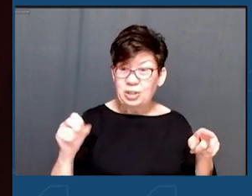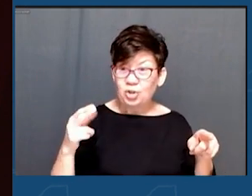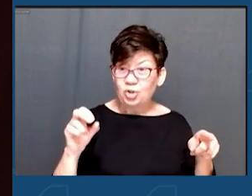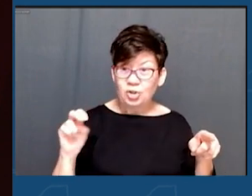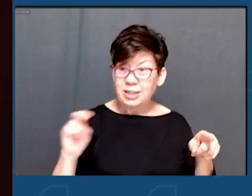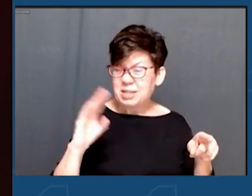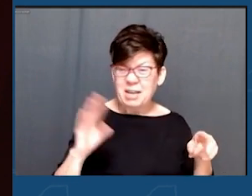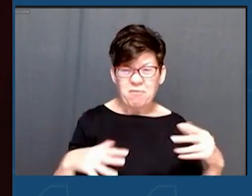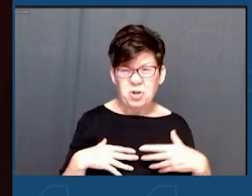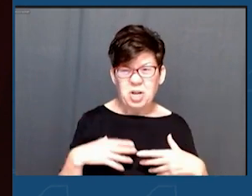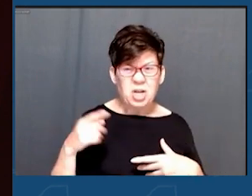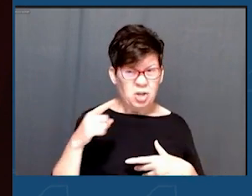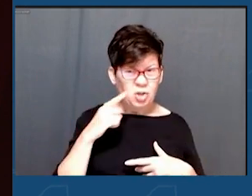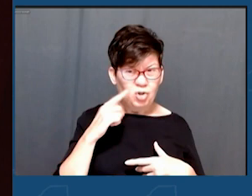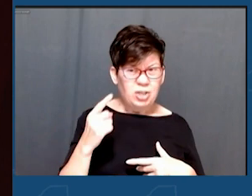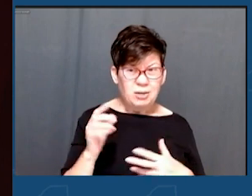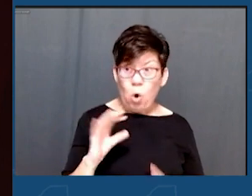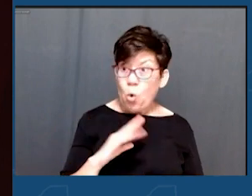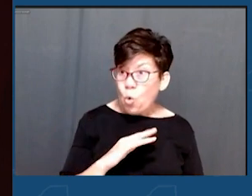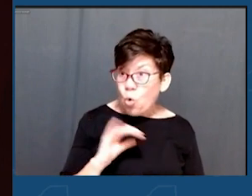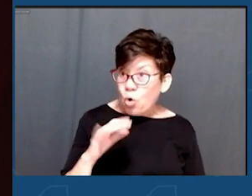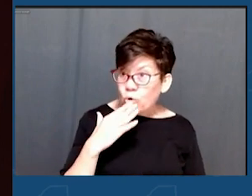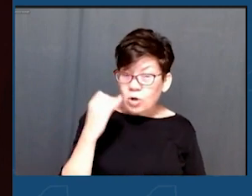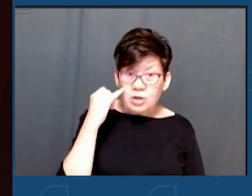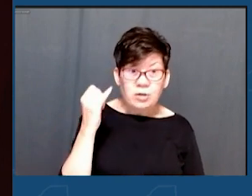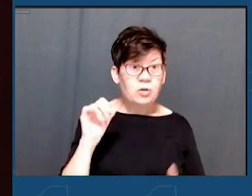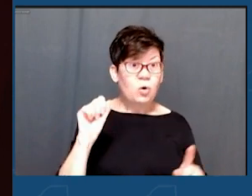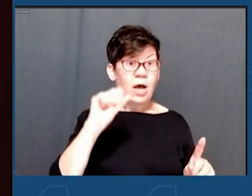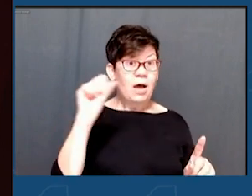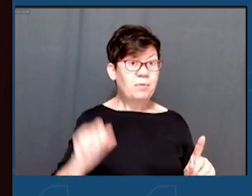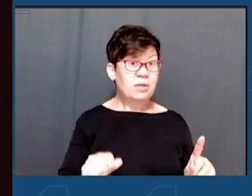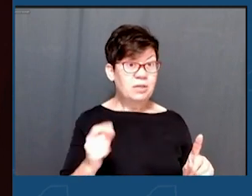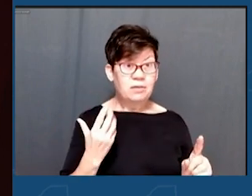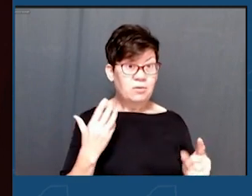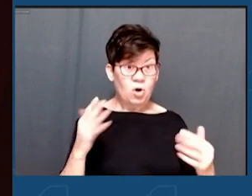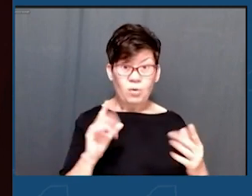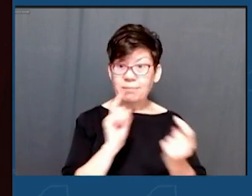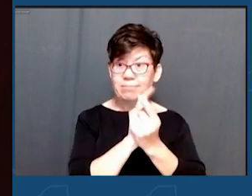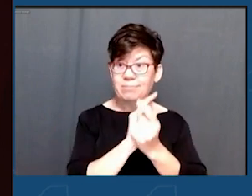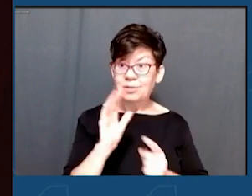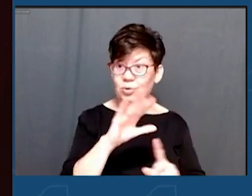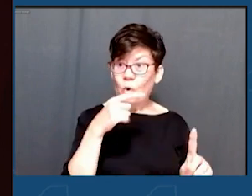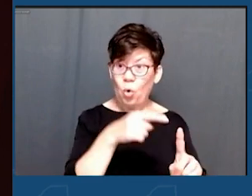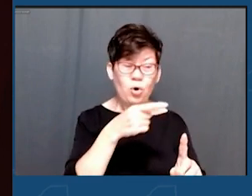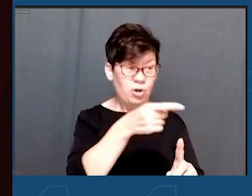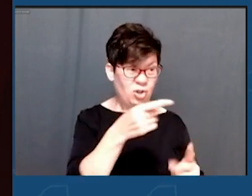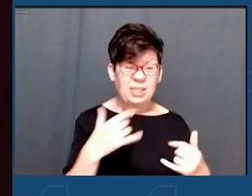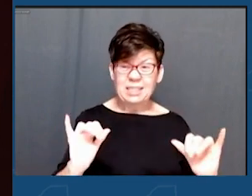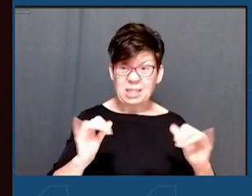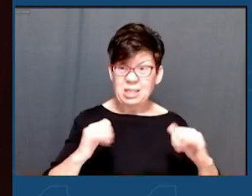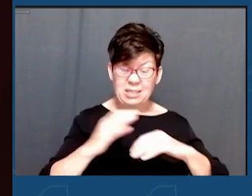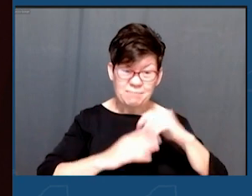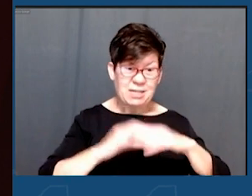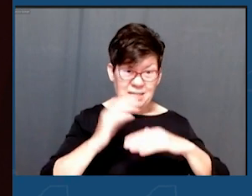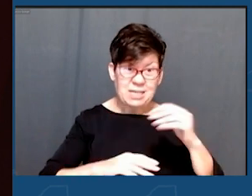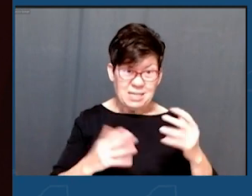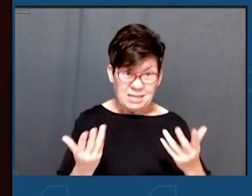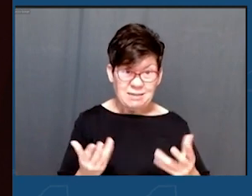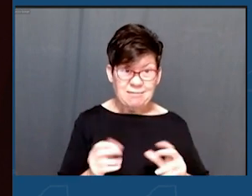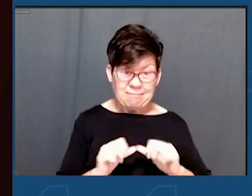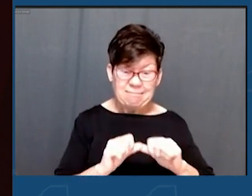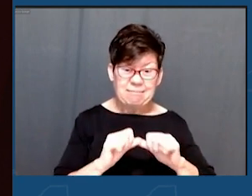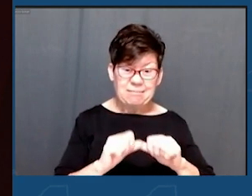and Albany hit its goal of 487 goals, and she's still building. She is still going at it. And she knows that that brings a life and an